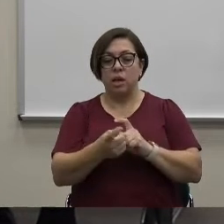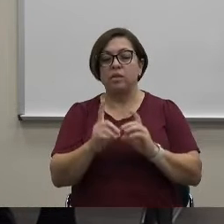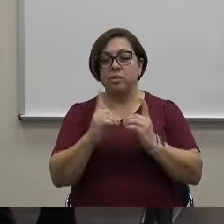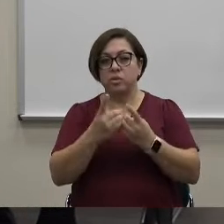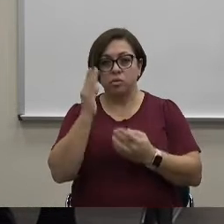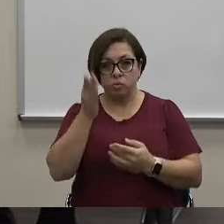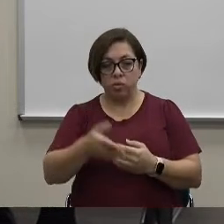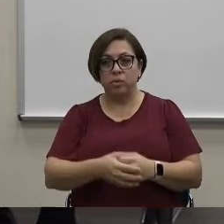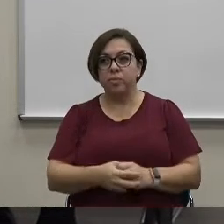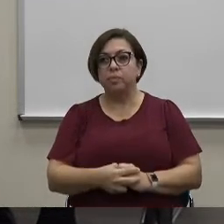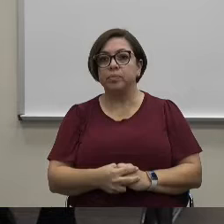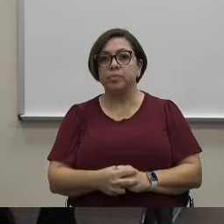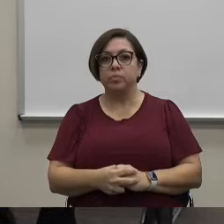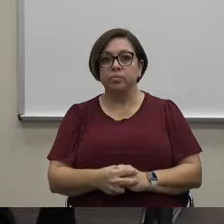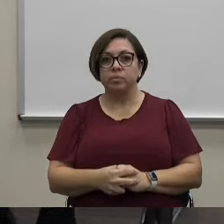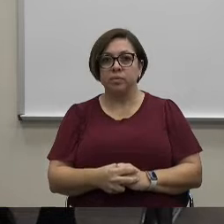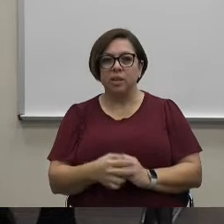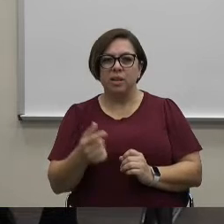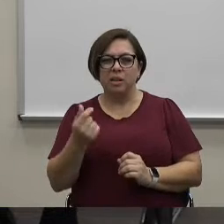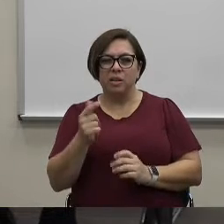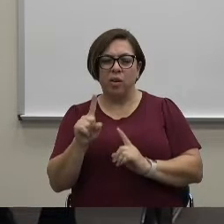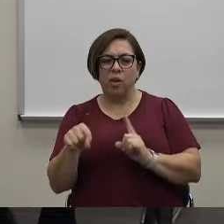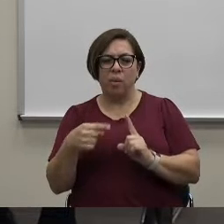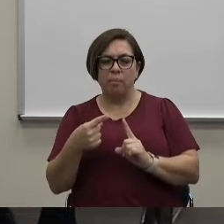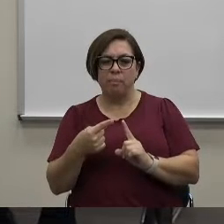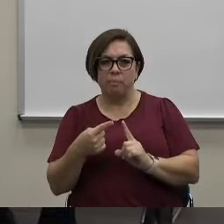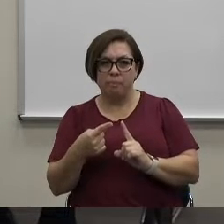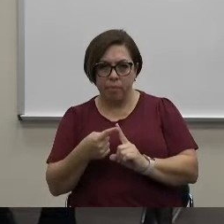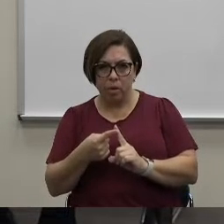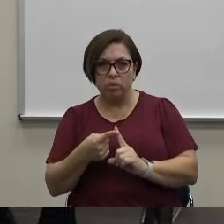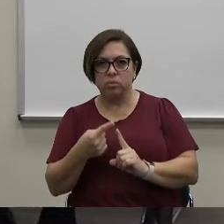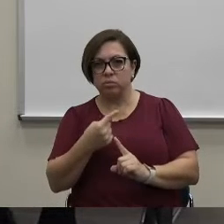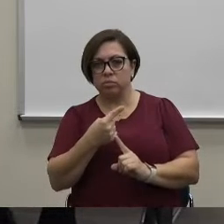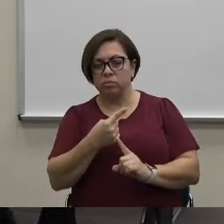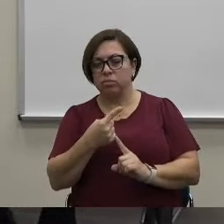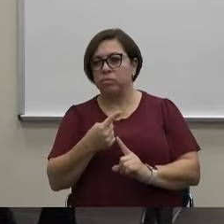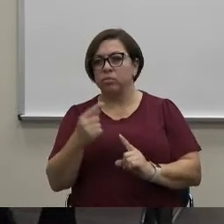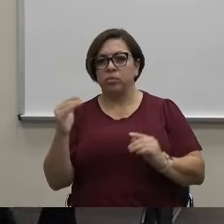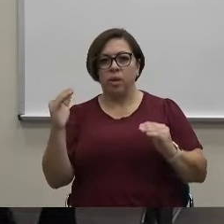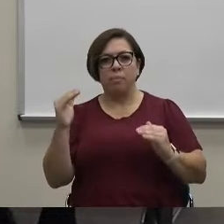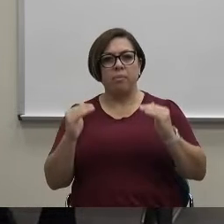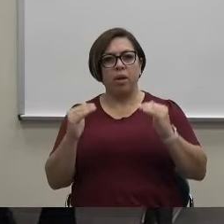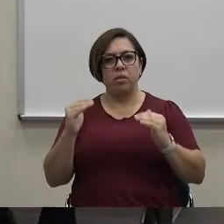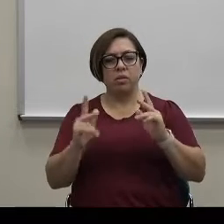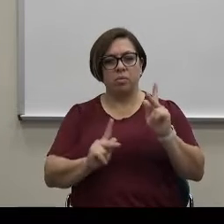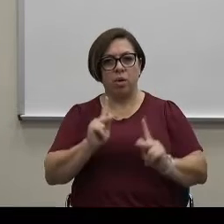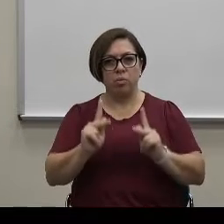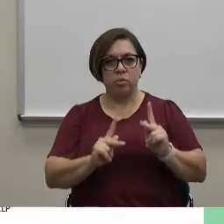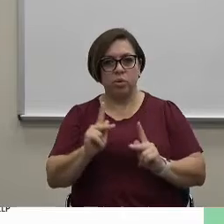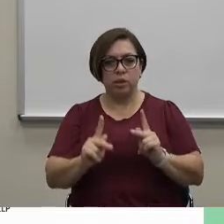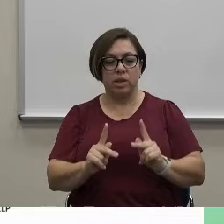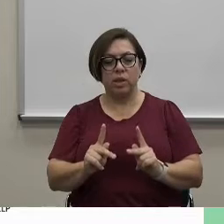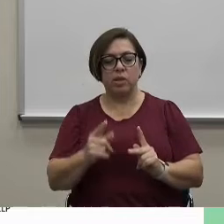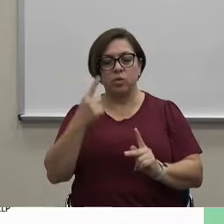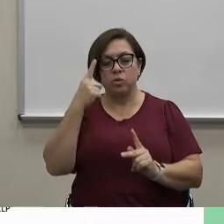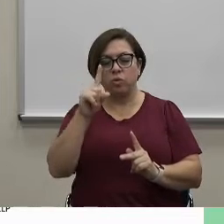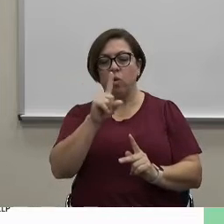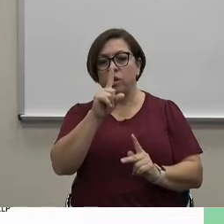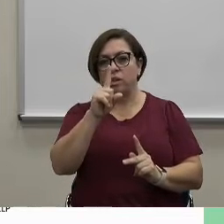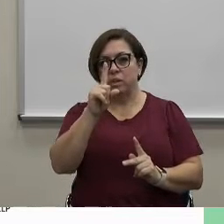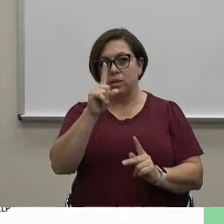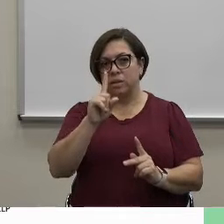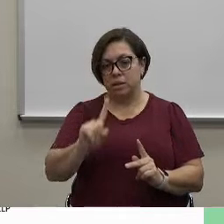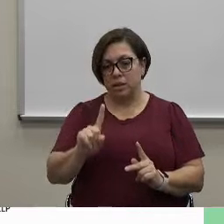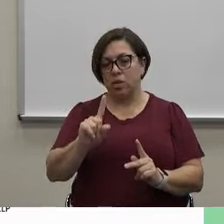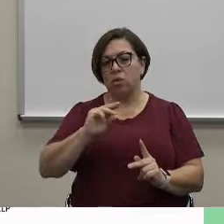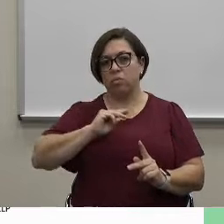Okay, just a little bit about redistricting. When we are talking about rebalancing population among the single-member districts, we are